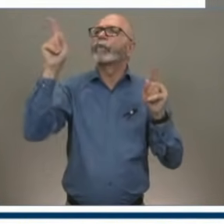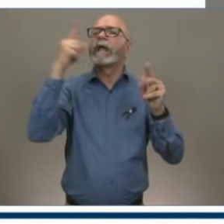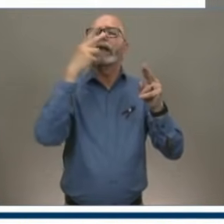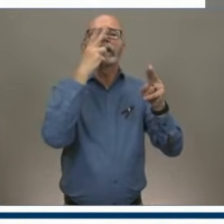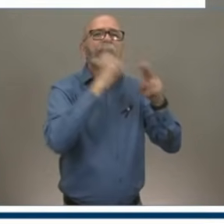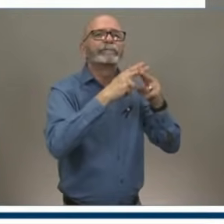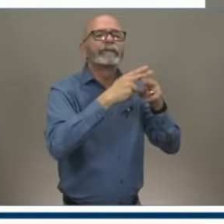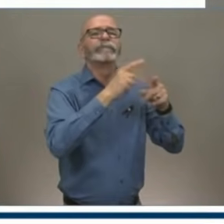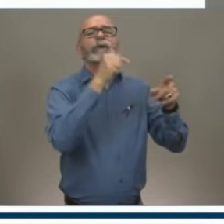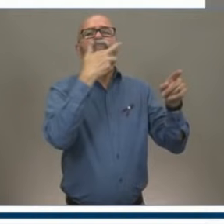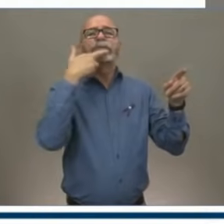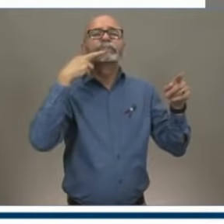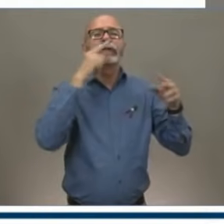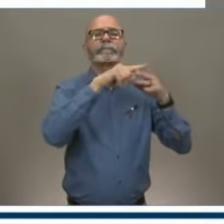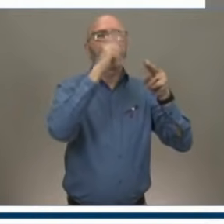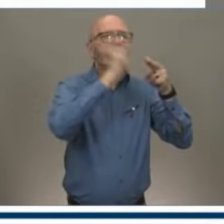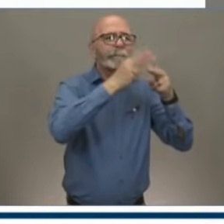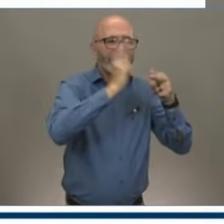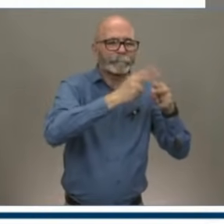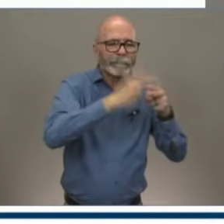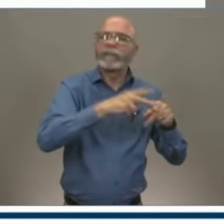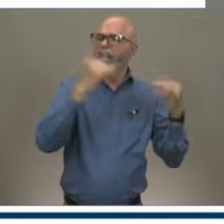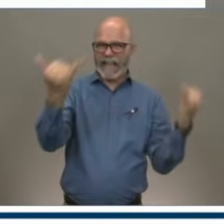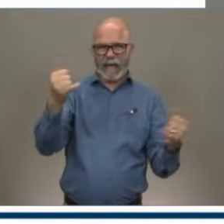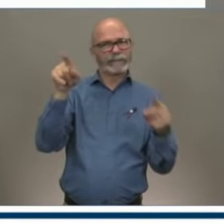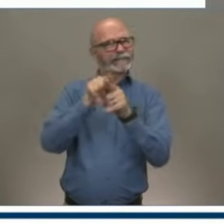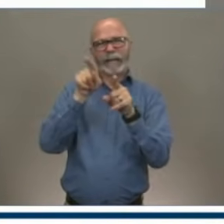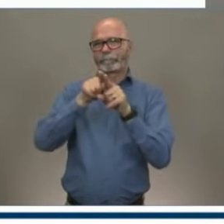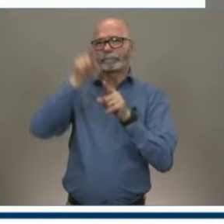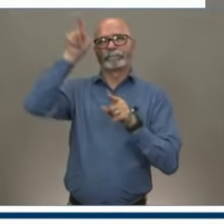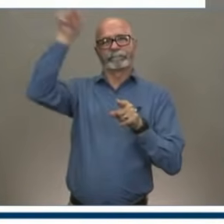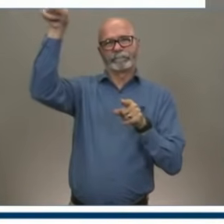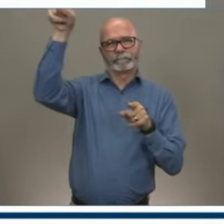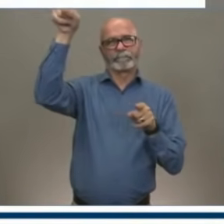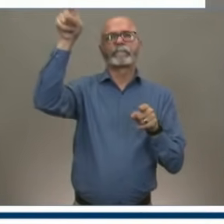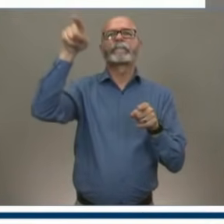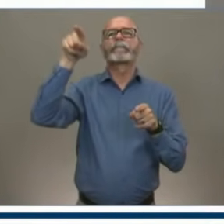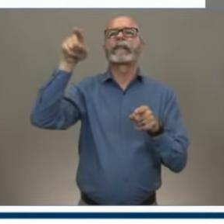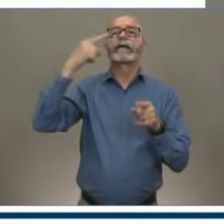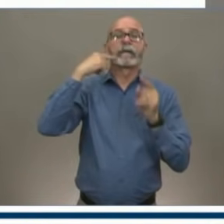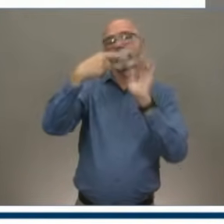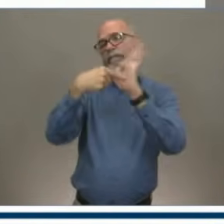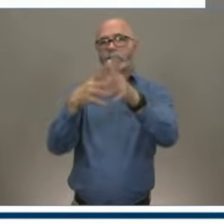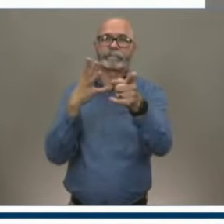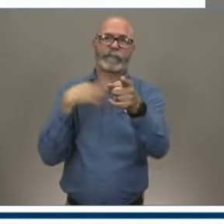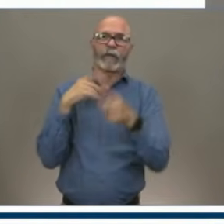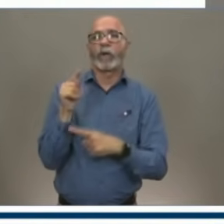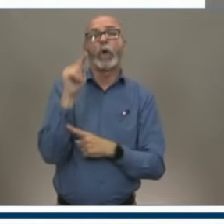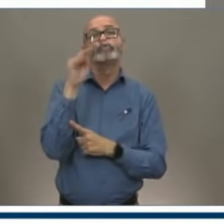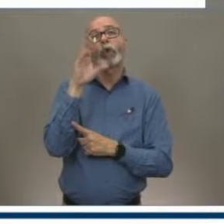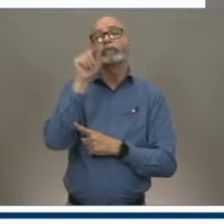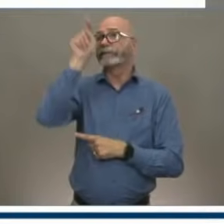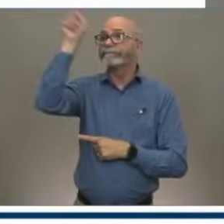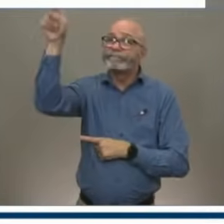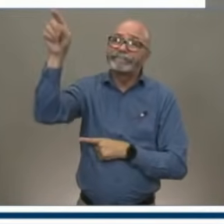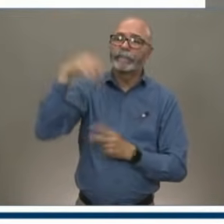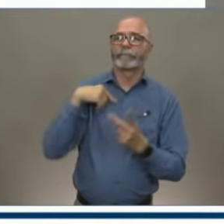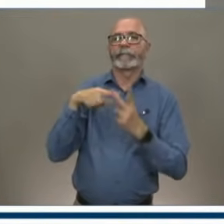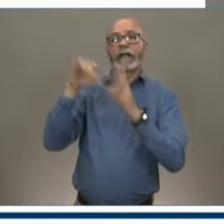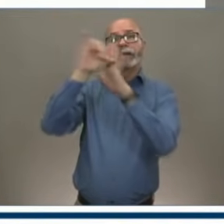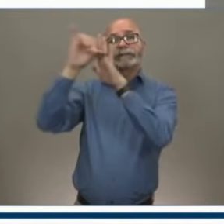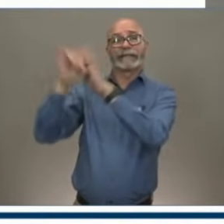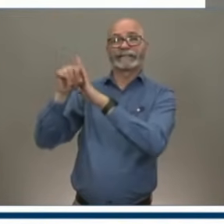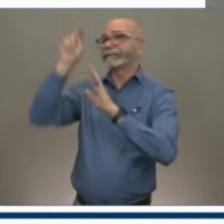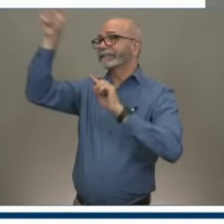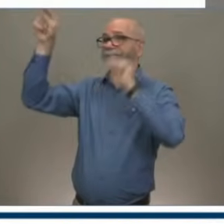the low-risk announcements in other parts of the province. And if we get increased activity, which I certainly hope we don't, we will make the